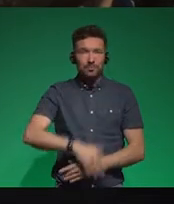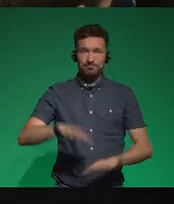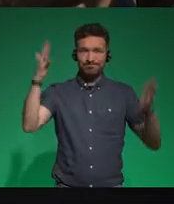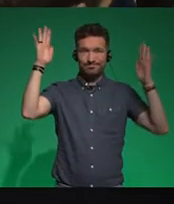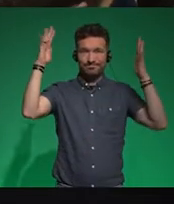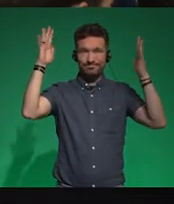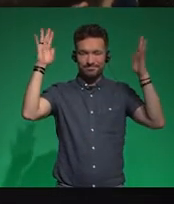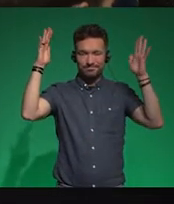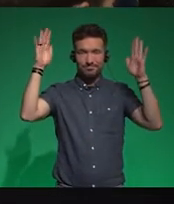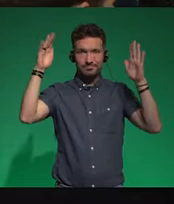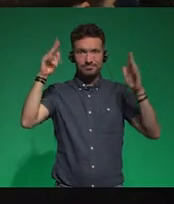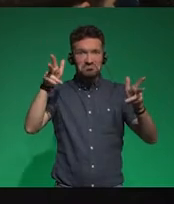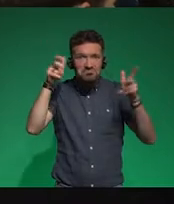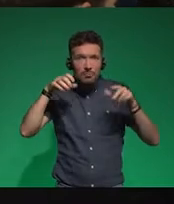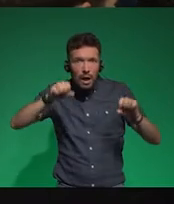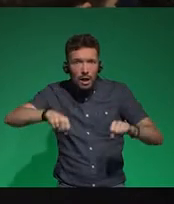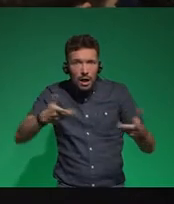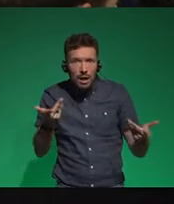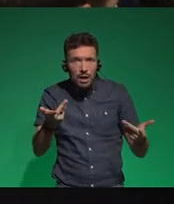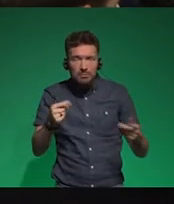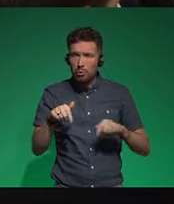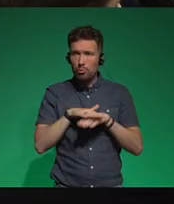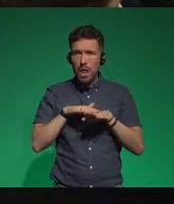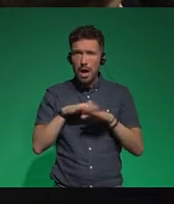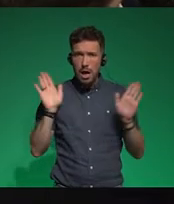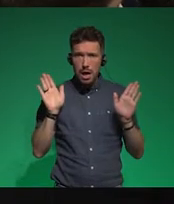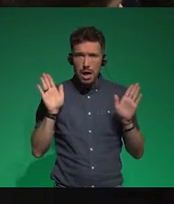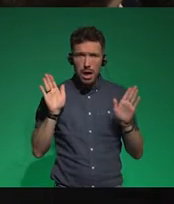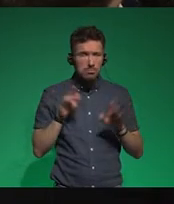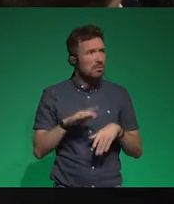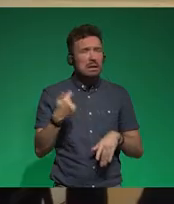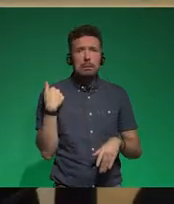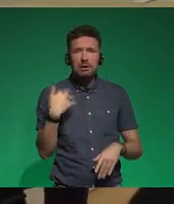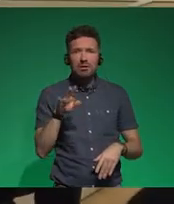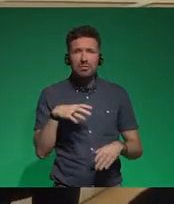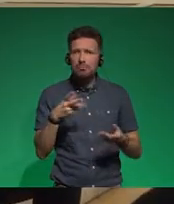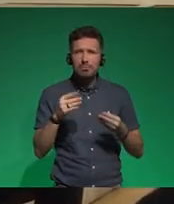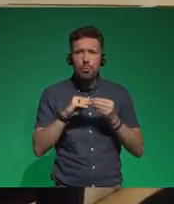I'm very sorry that there's some problem with the film,